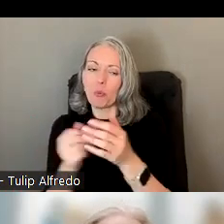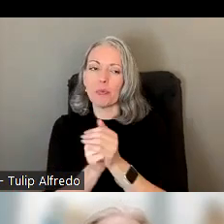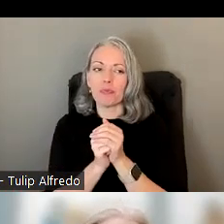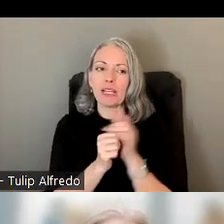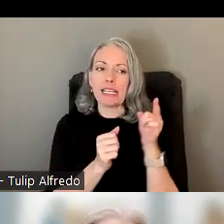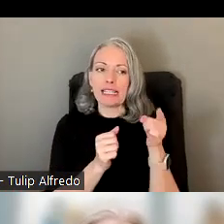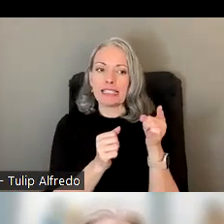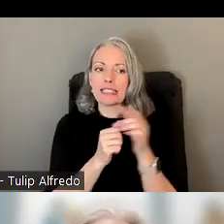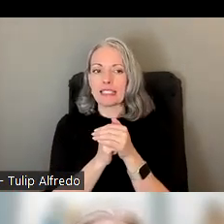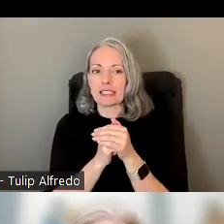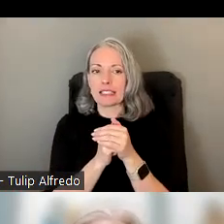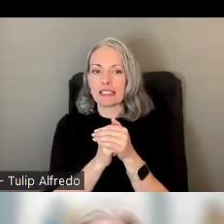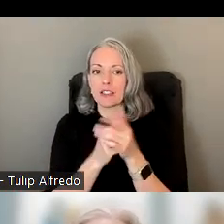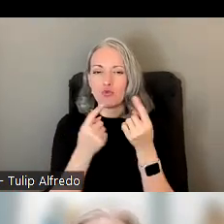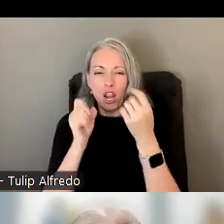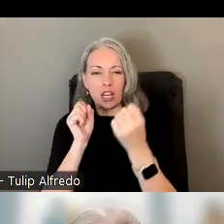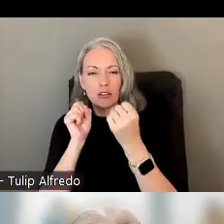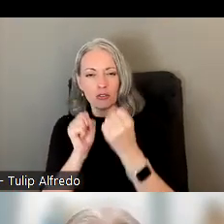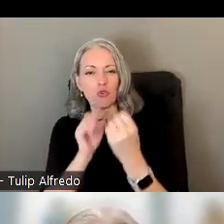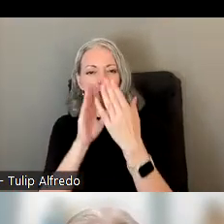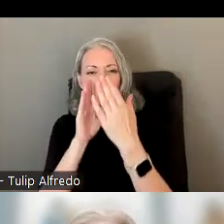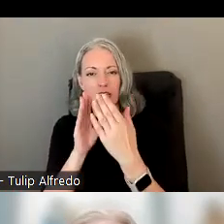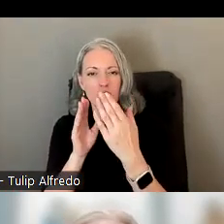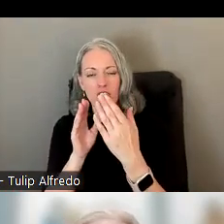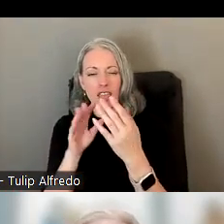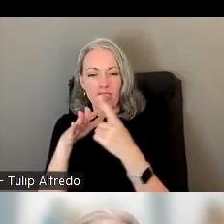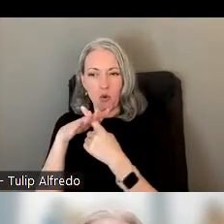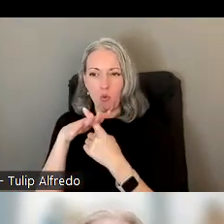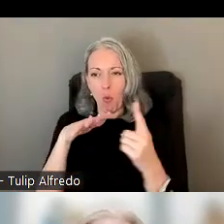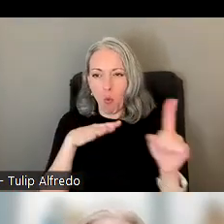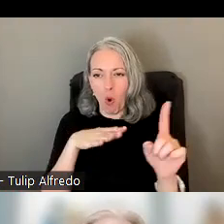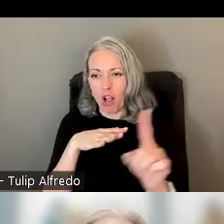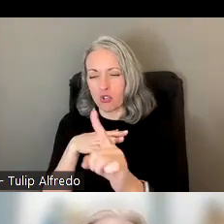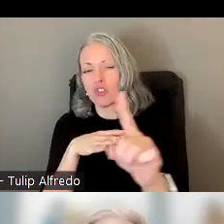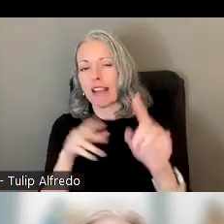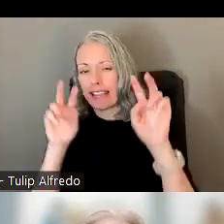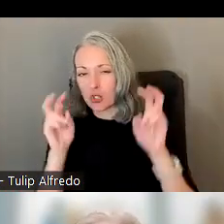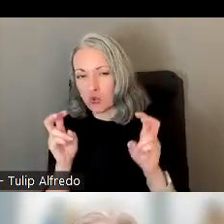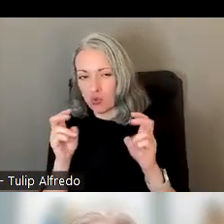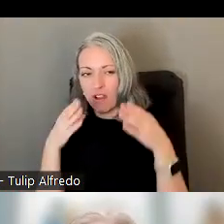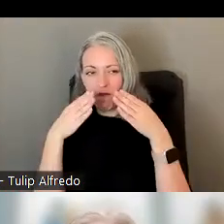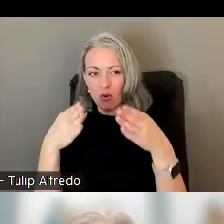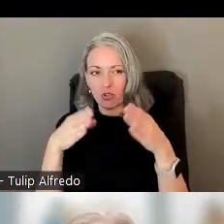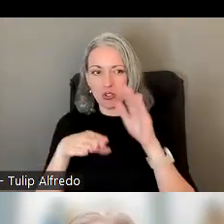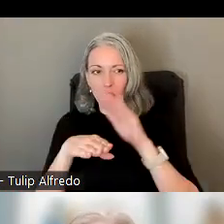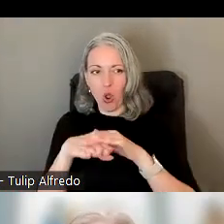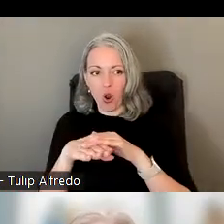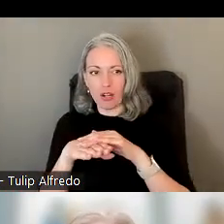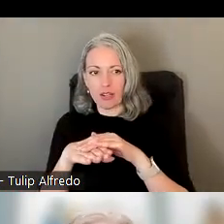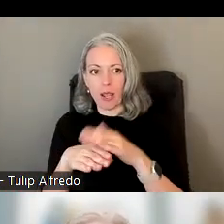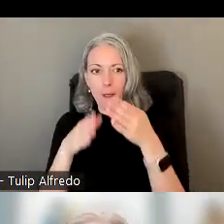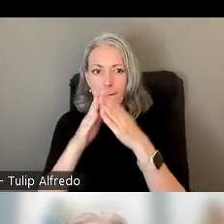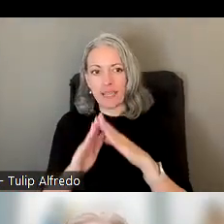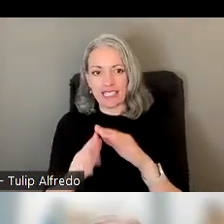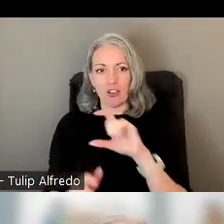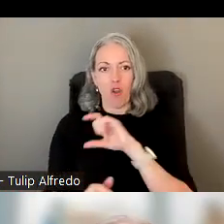an effort to try to address the issue of wandering. And it is focused on the Commission on Peace Officer Standards and